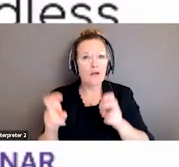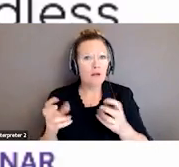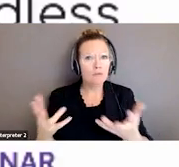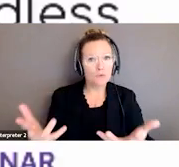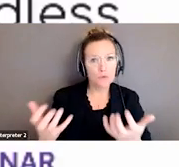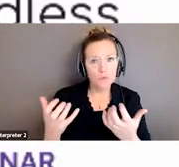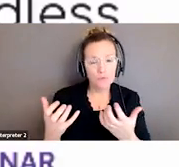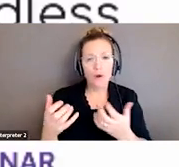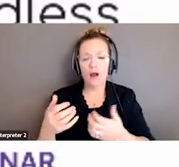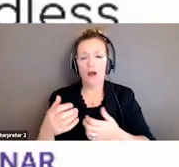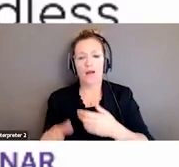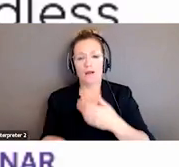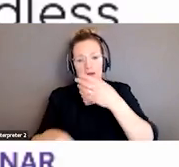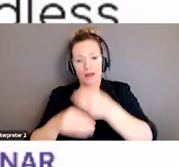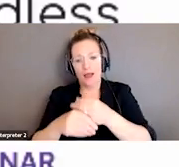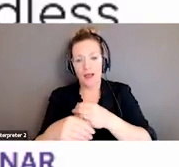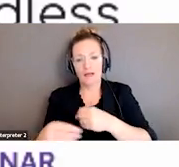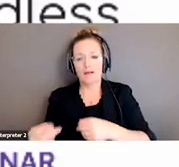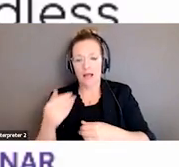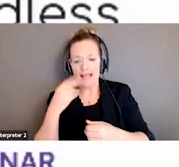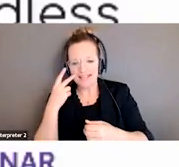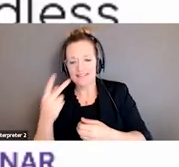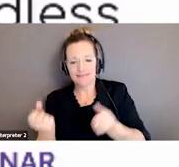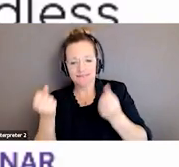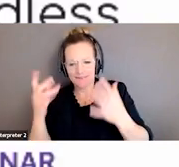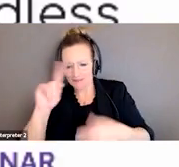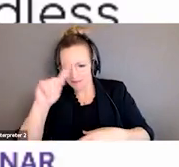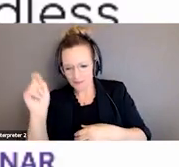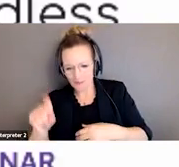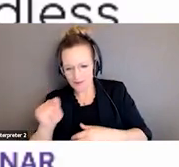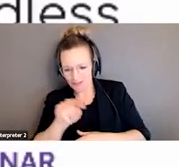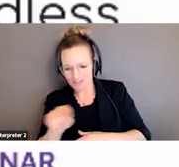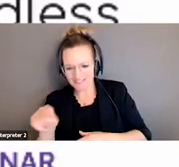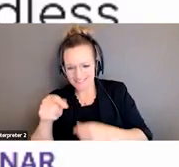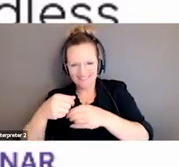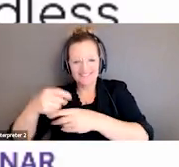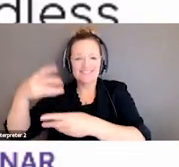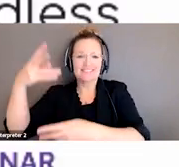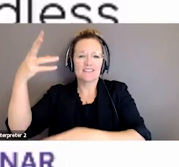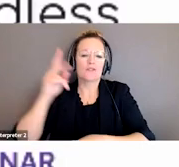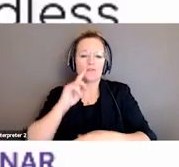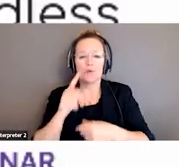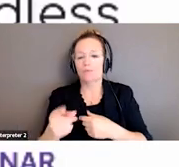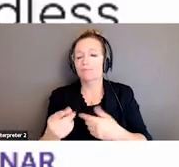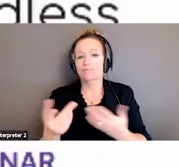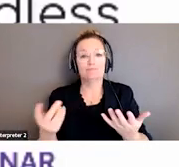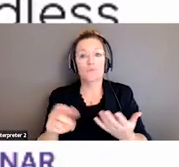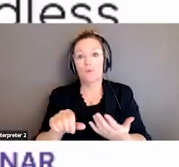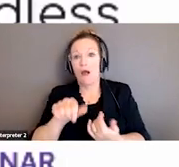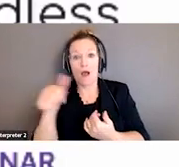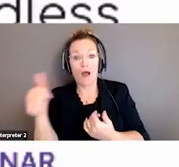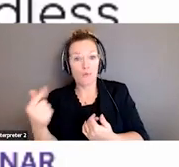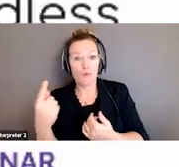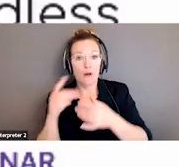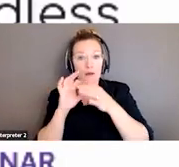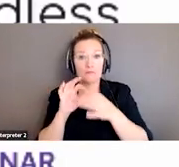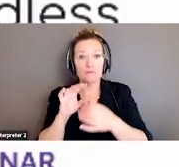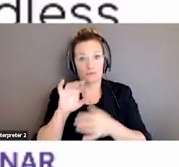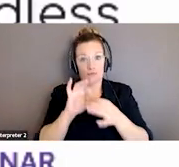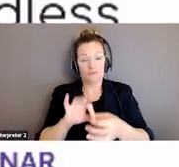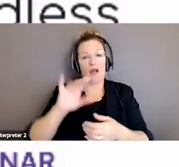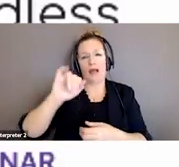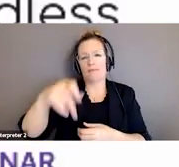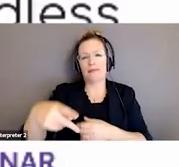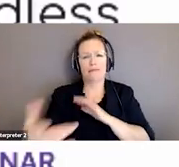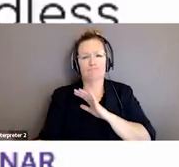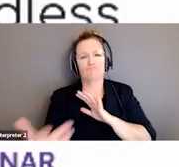present on, I see there have been a lot of questions. So if you want us to do another session on IP, please let